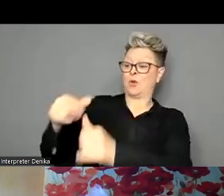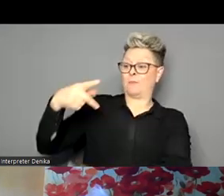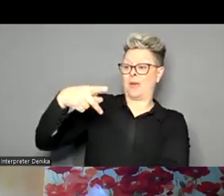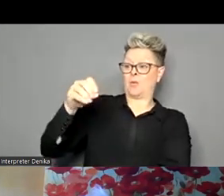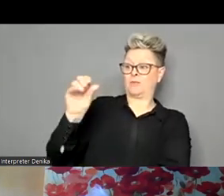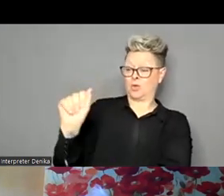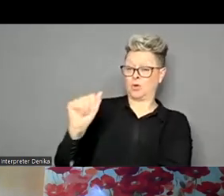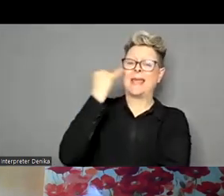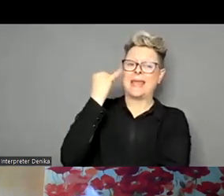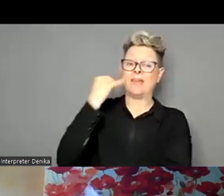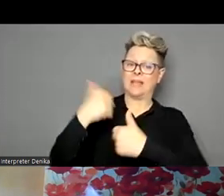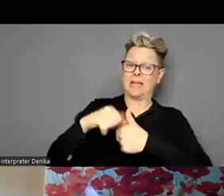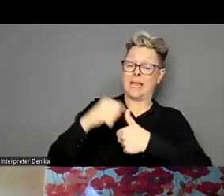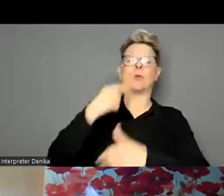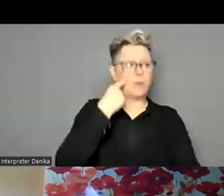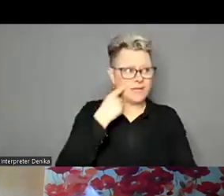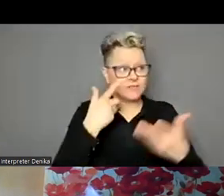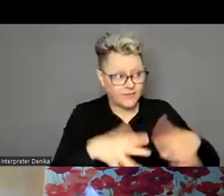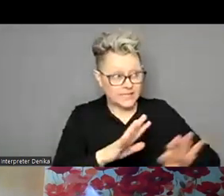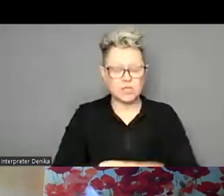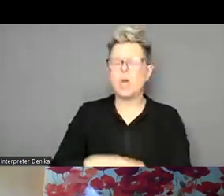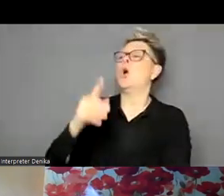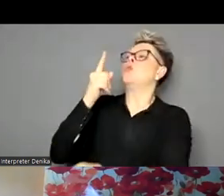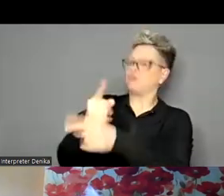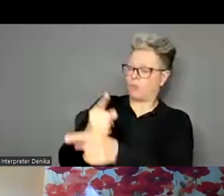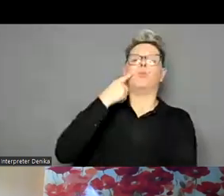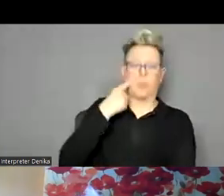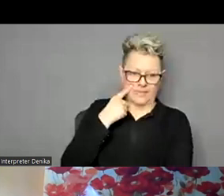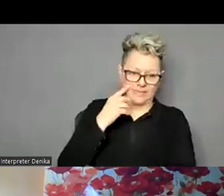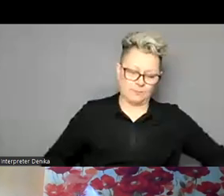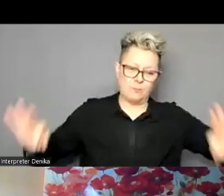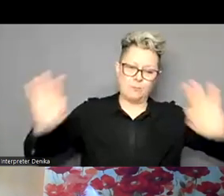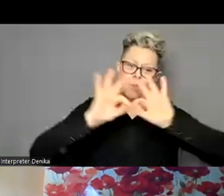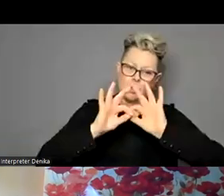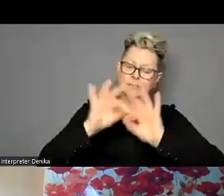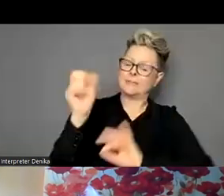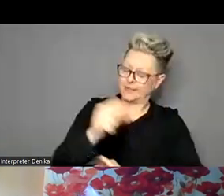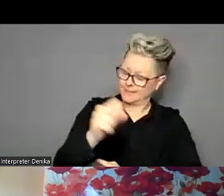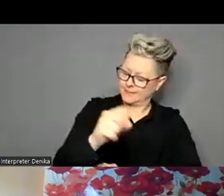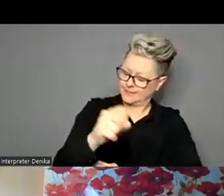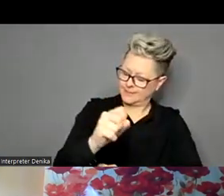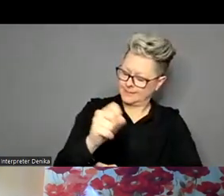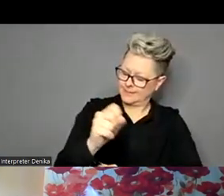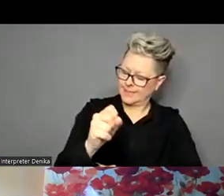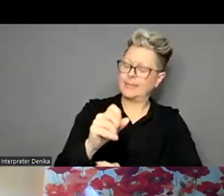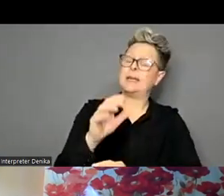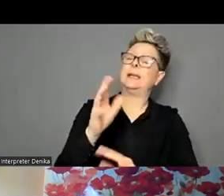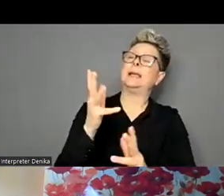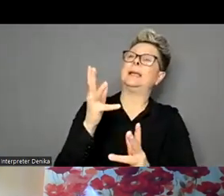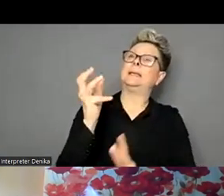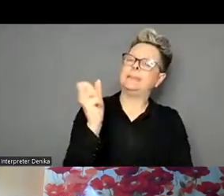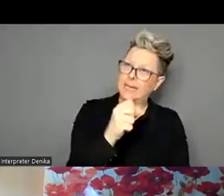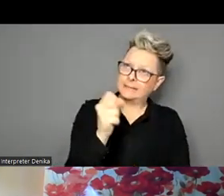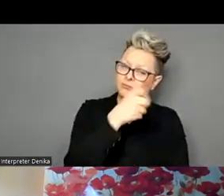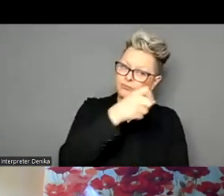is witnessed? You do need to have it witnessed. I guess in principle, yes, you can have it